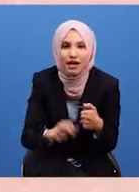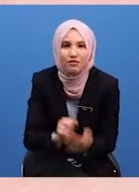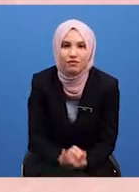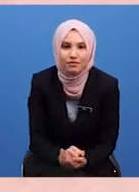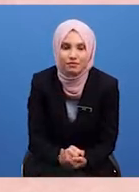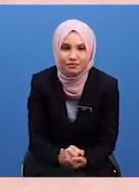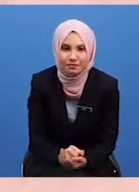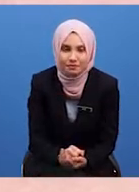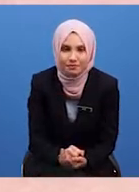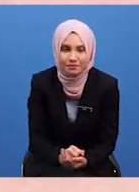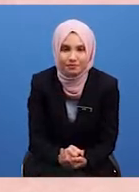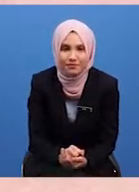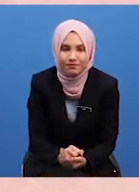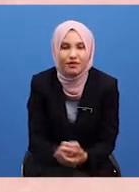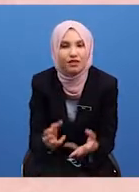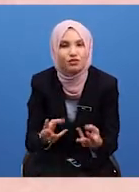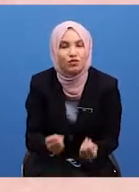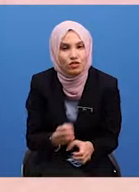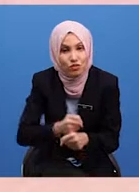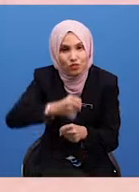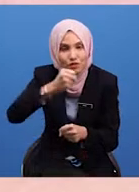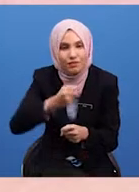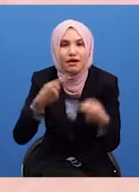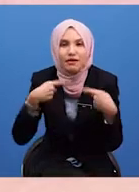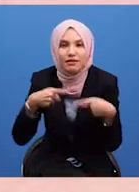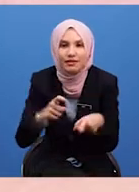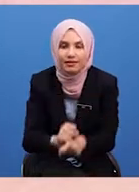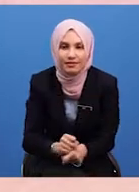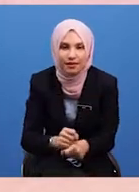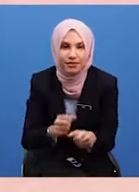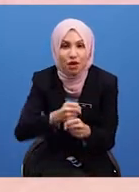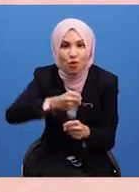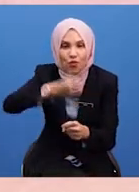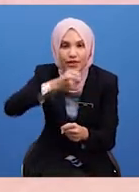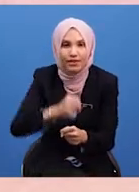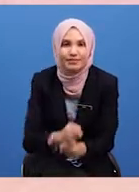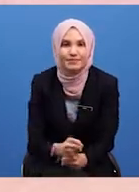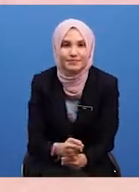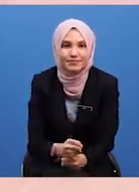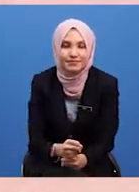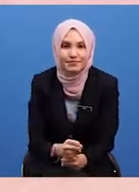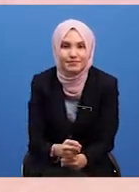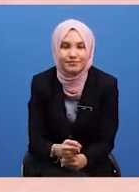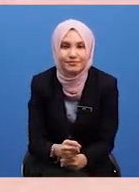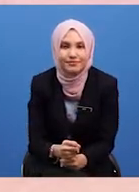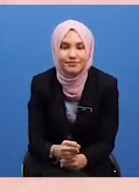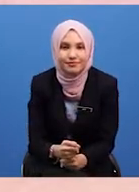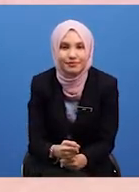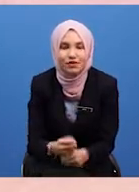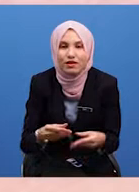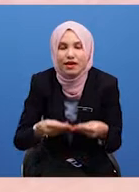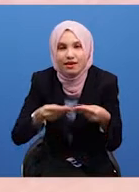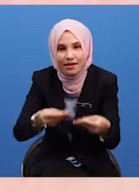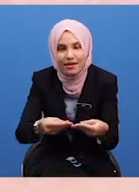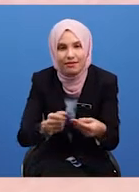She just wants to get away with it when Mr. Velos announces the winner. Nevertheless, we can give credit